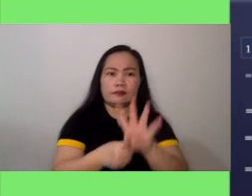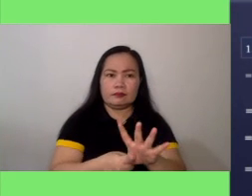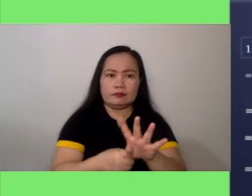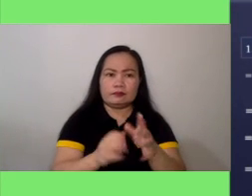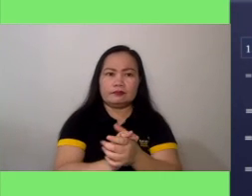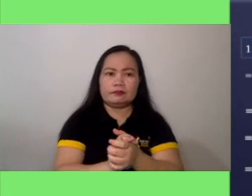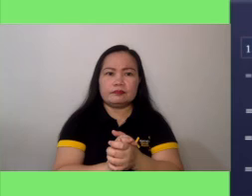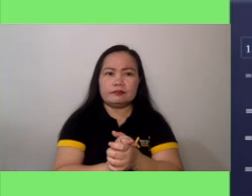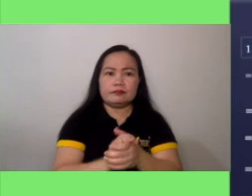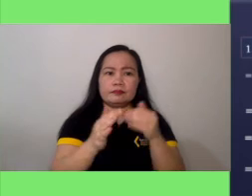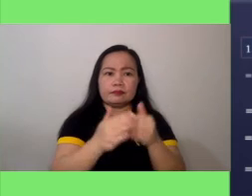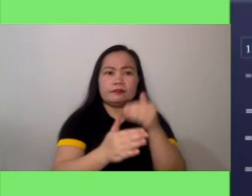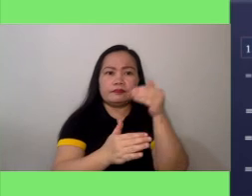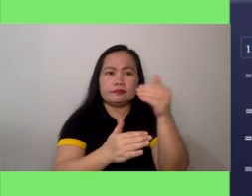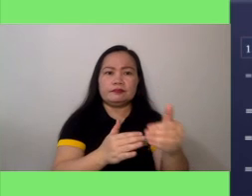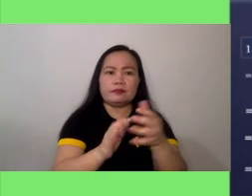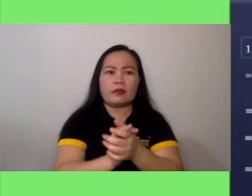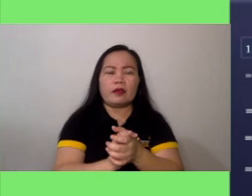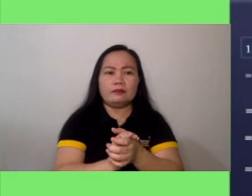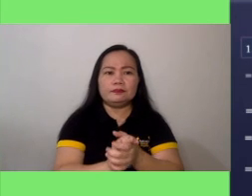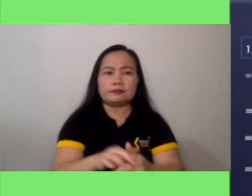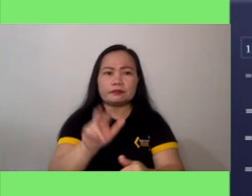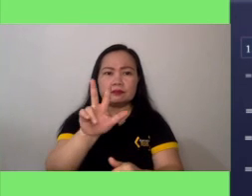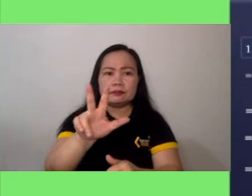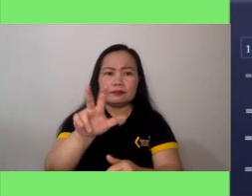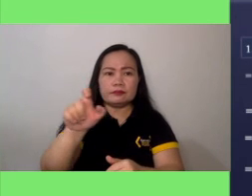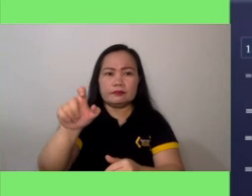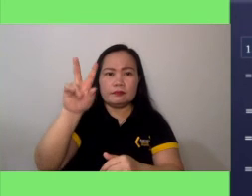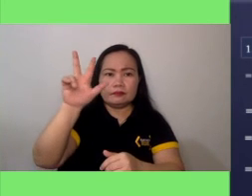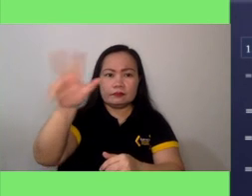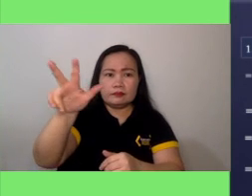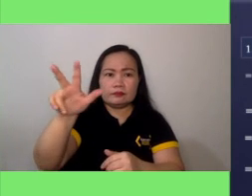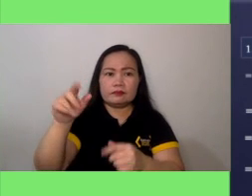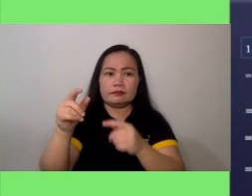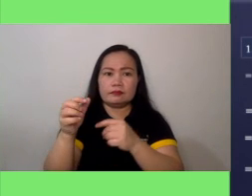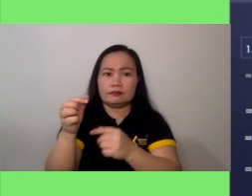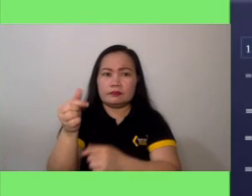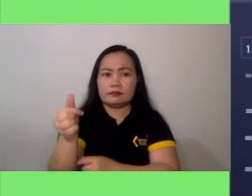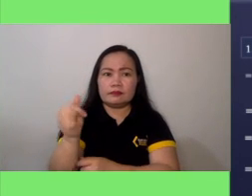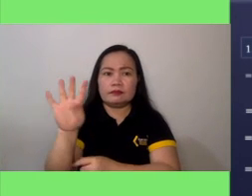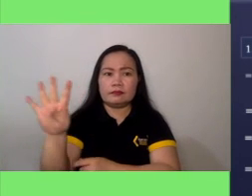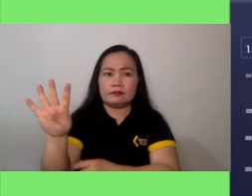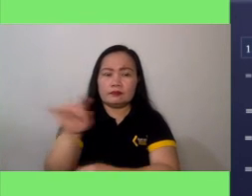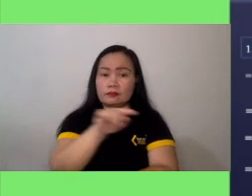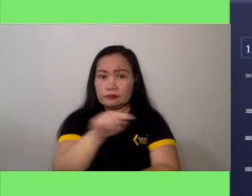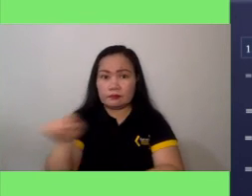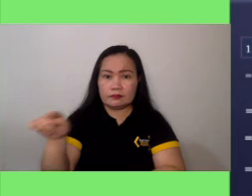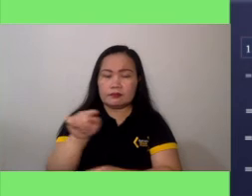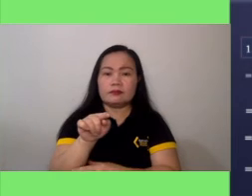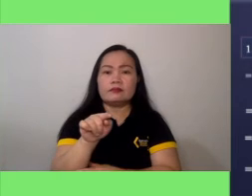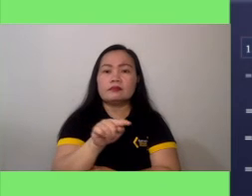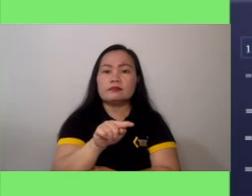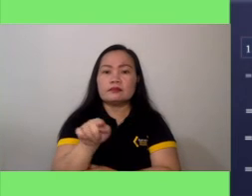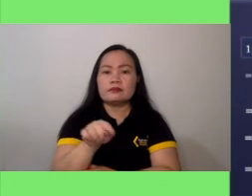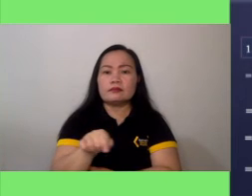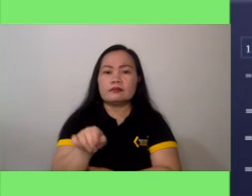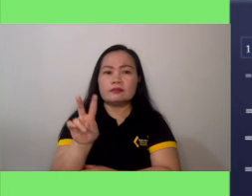1/4. Okay? Next. So, I have 3x cubed plus 4 over z squared.